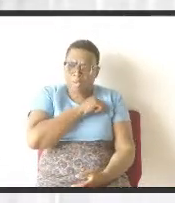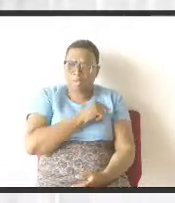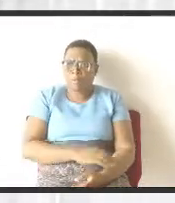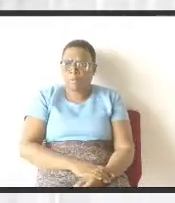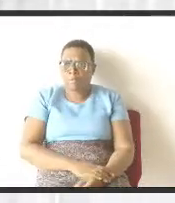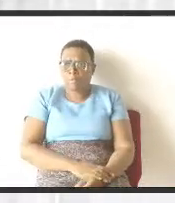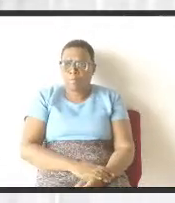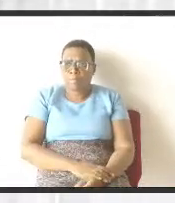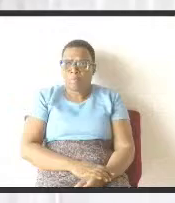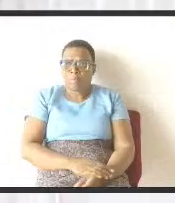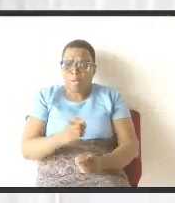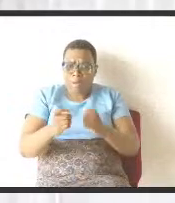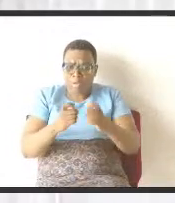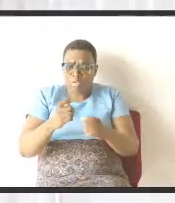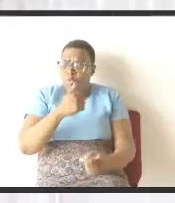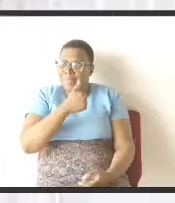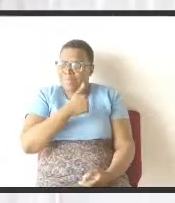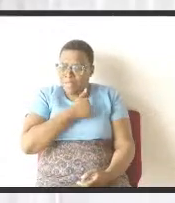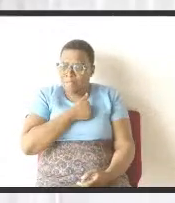self-control.